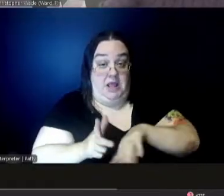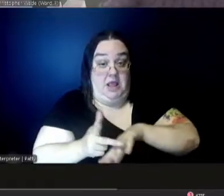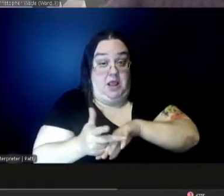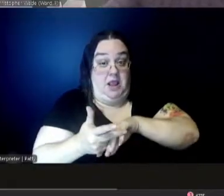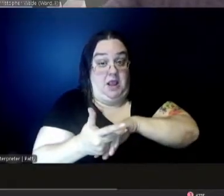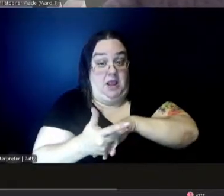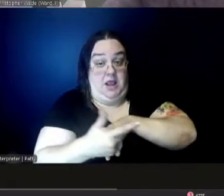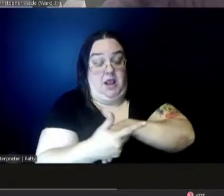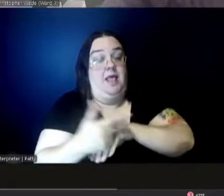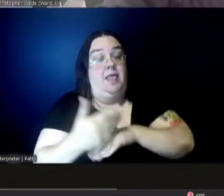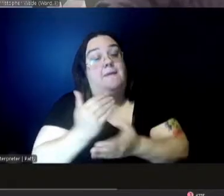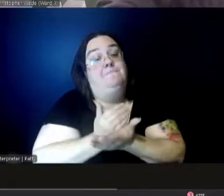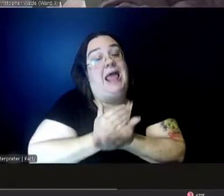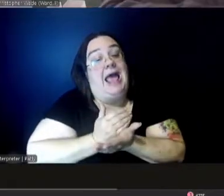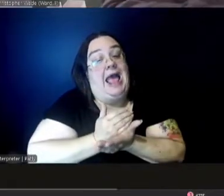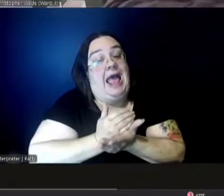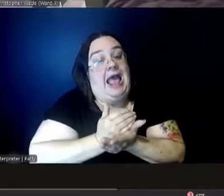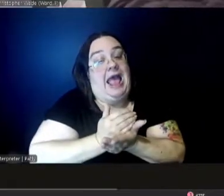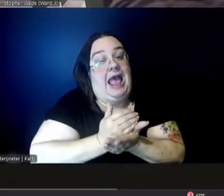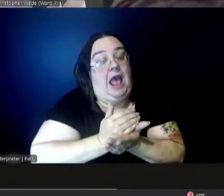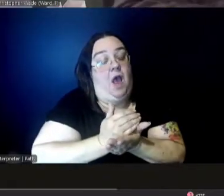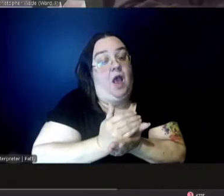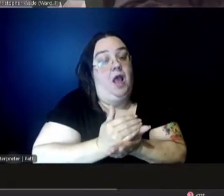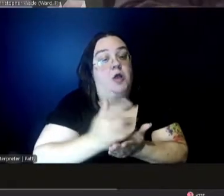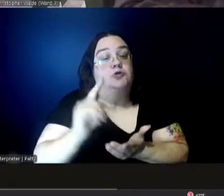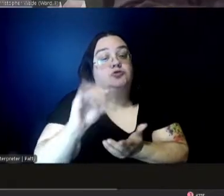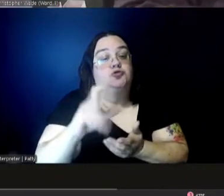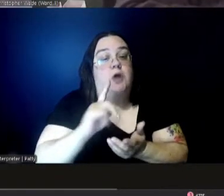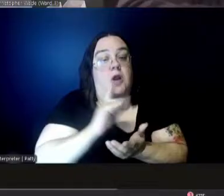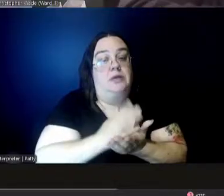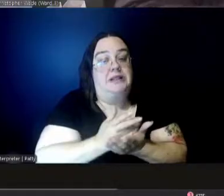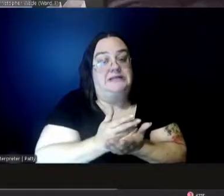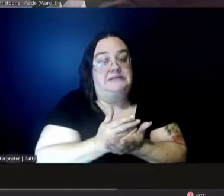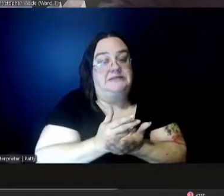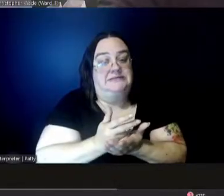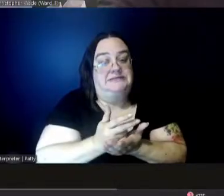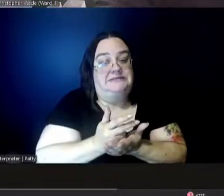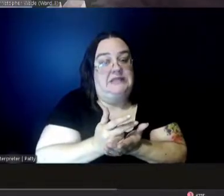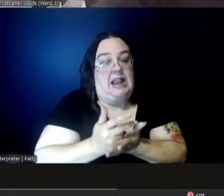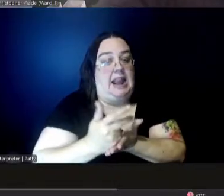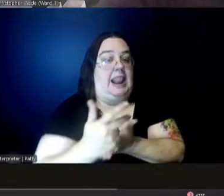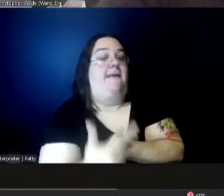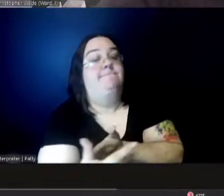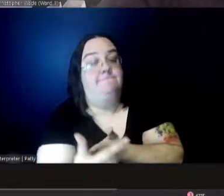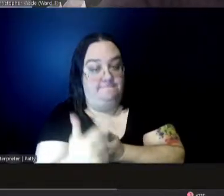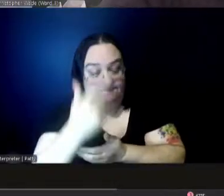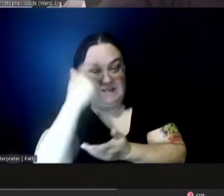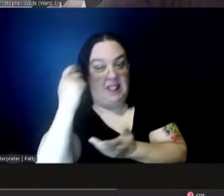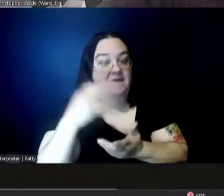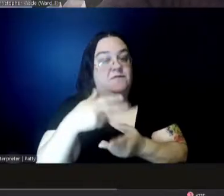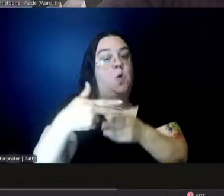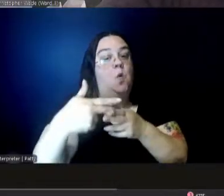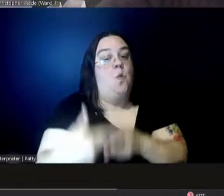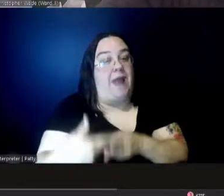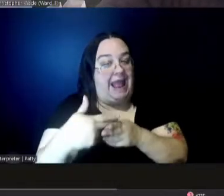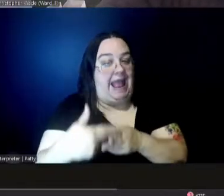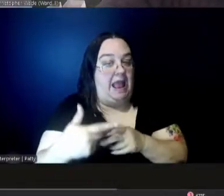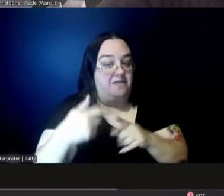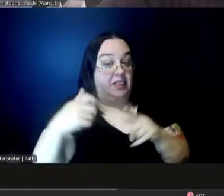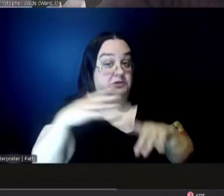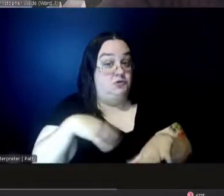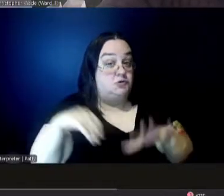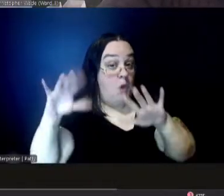plow, pretty much the truck slip because of the weight of the snow,